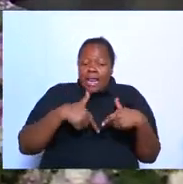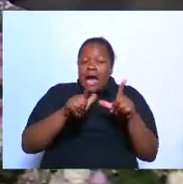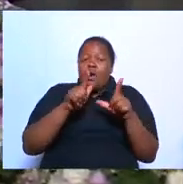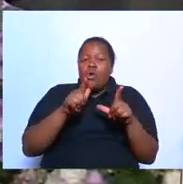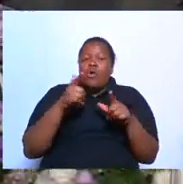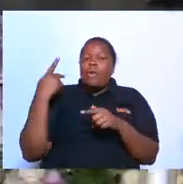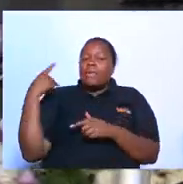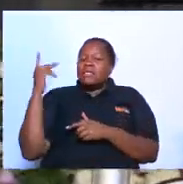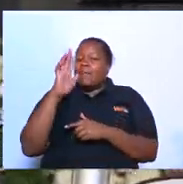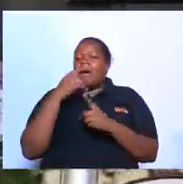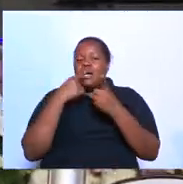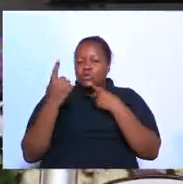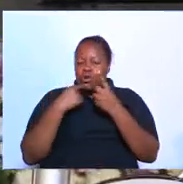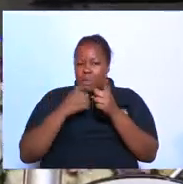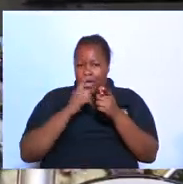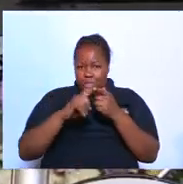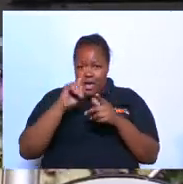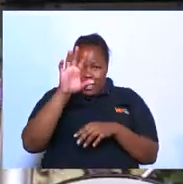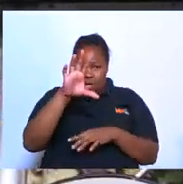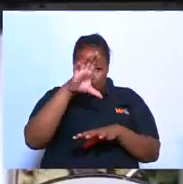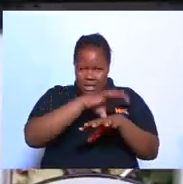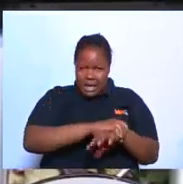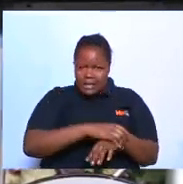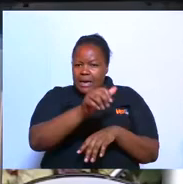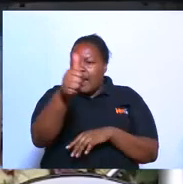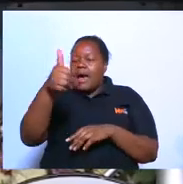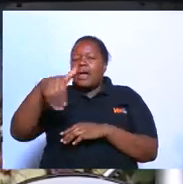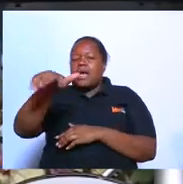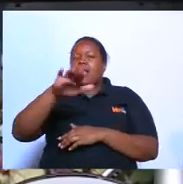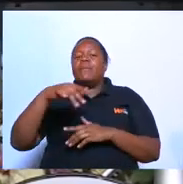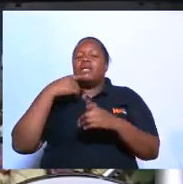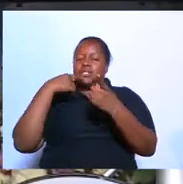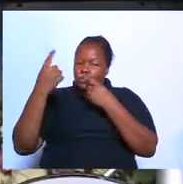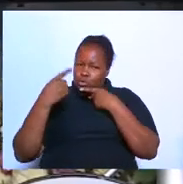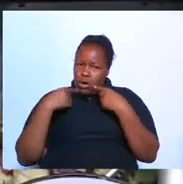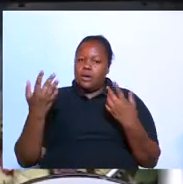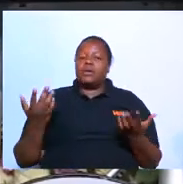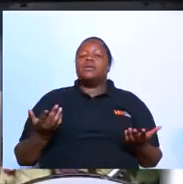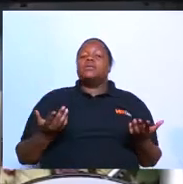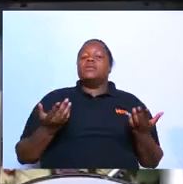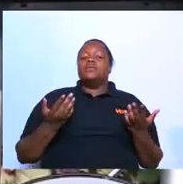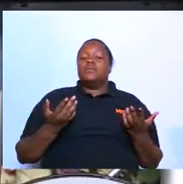talk they will find somewhere else to talk